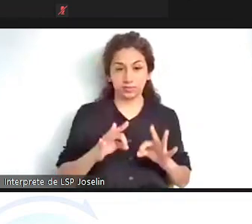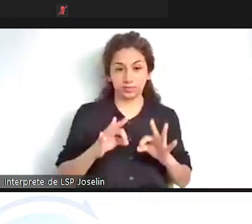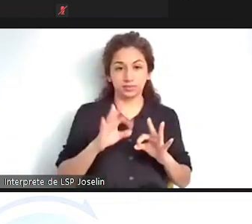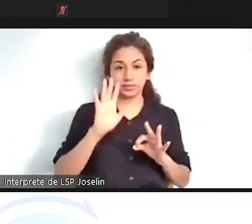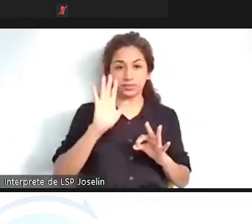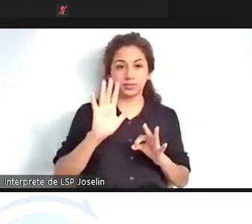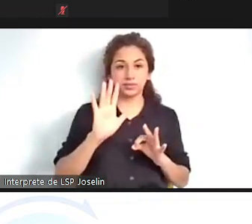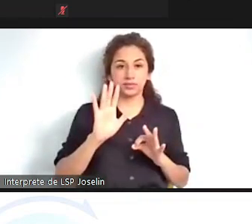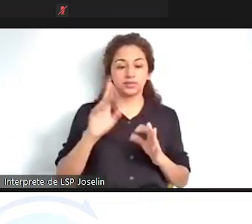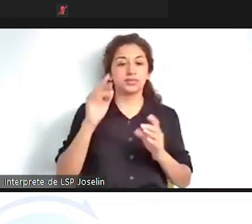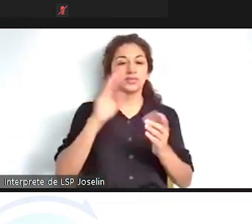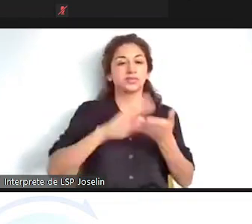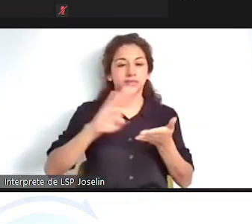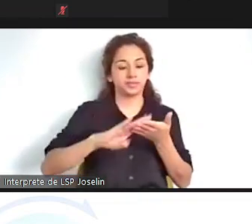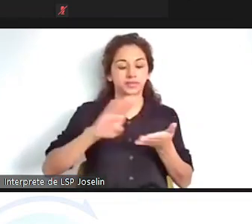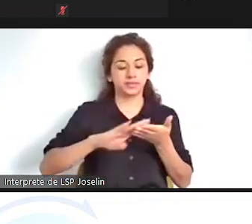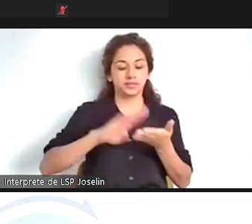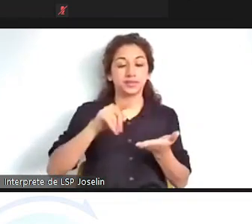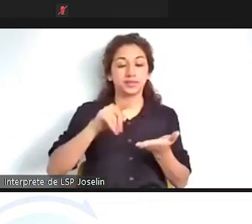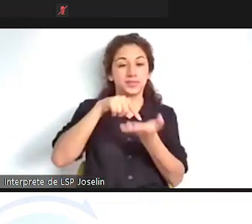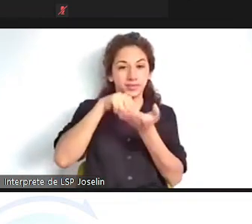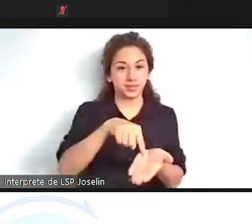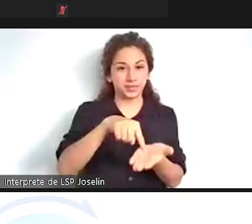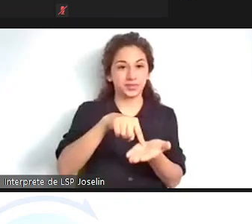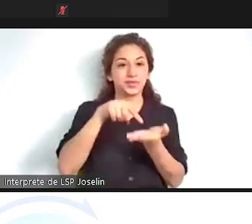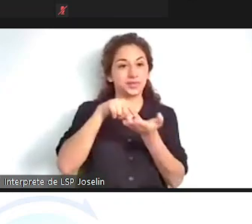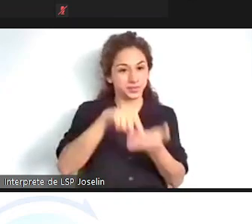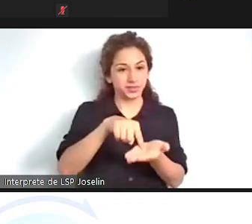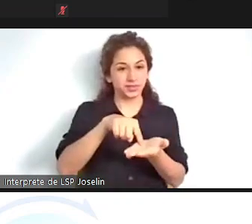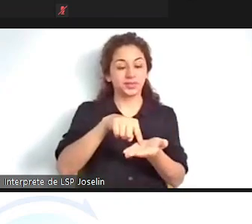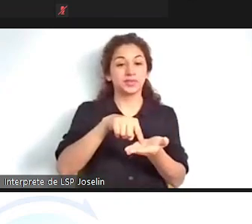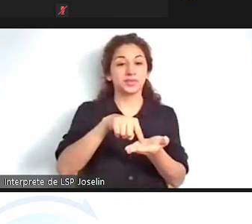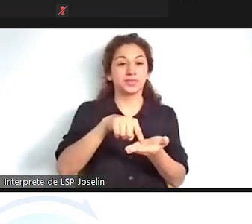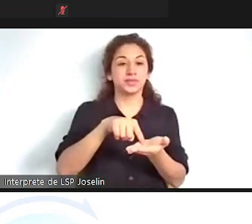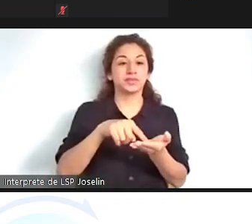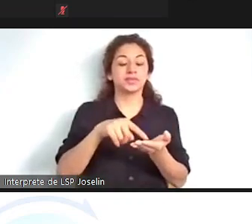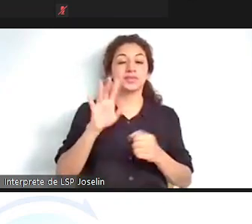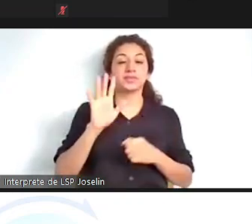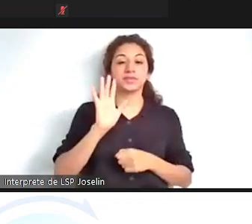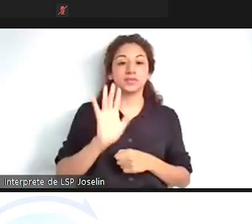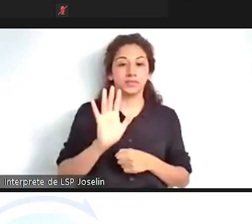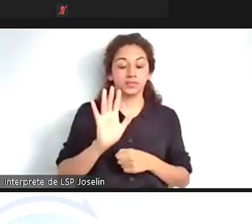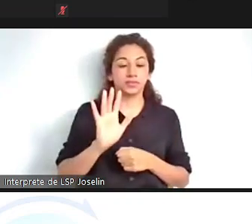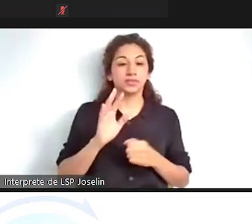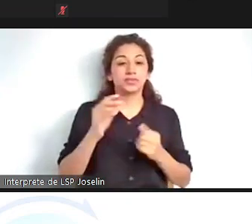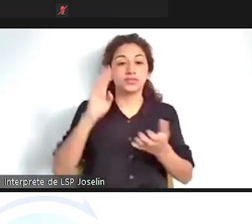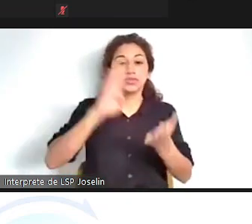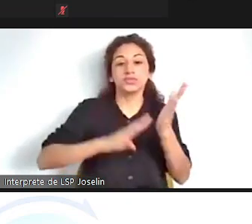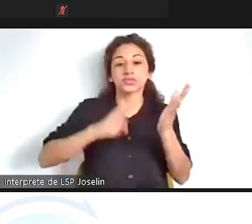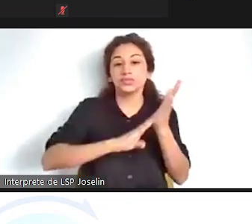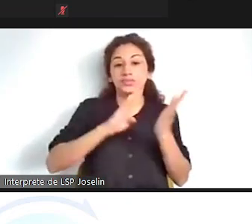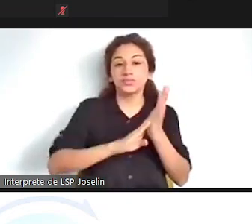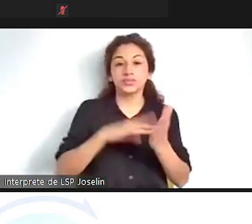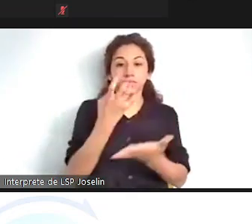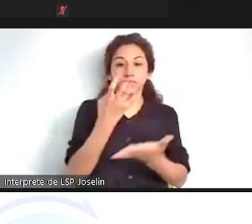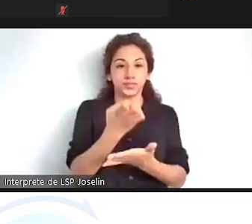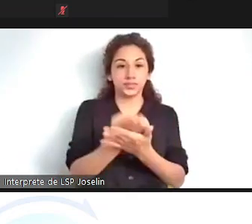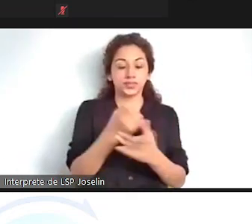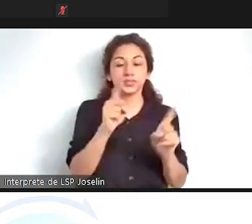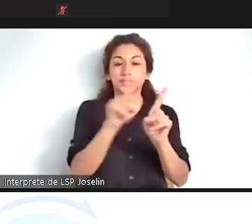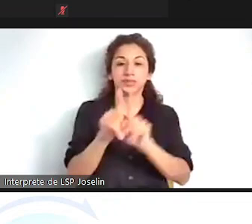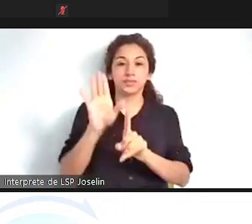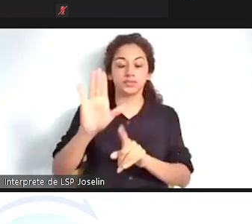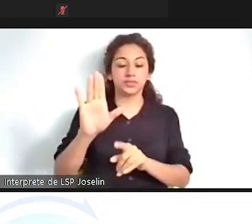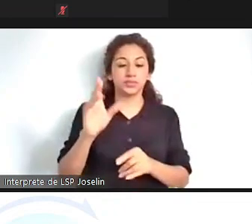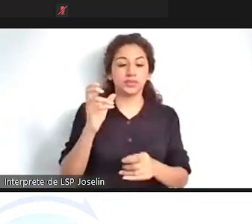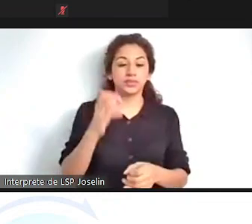will need to be it's a very difficult course for me they're going to have to demand their financial partners and